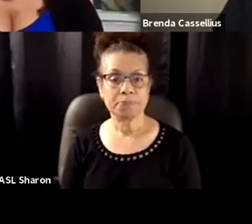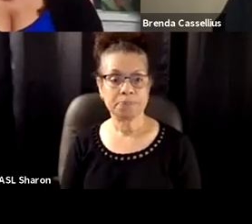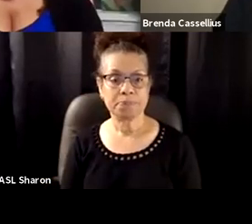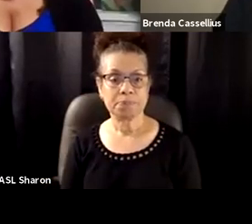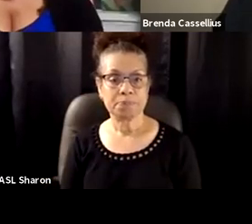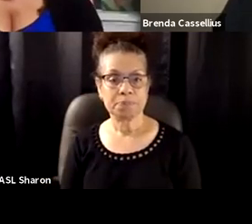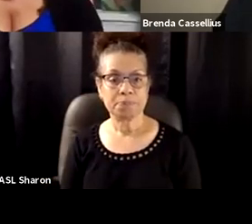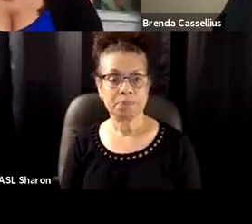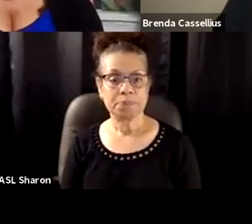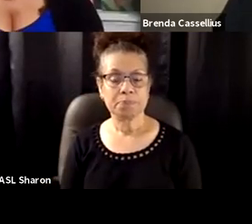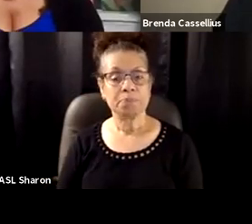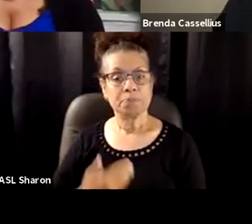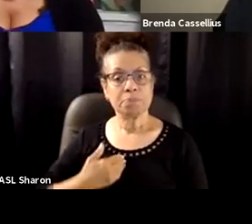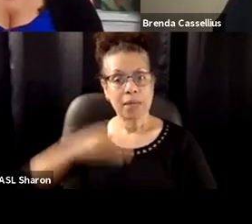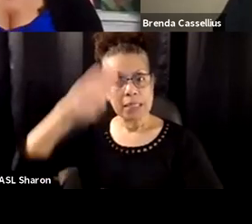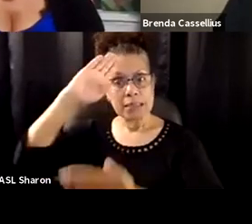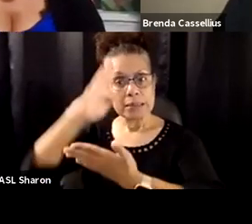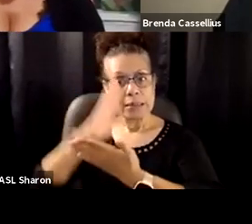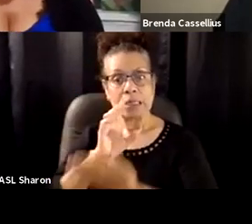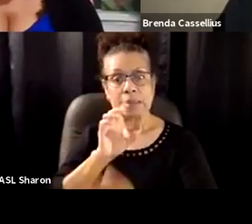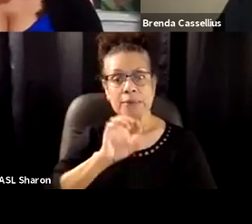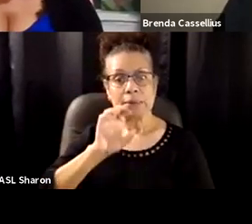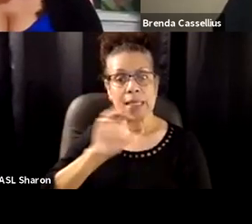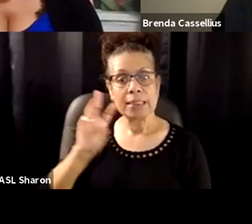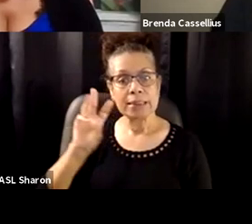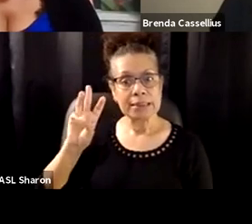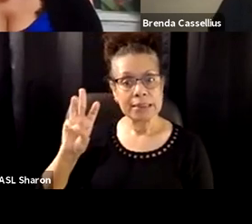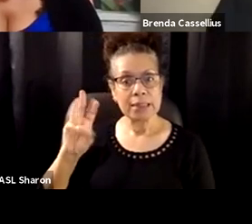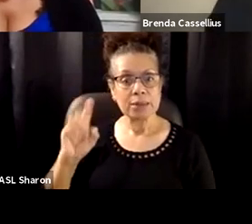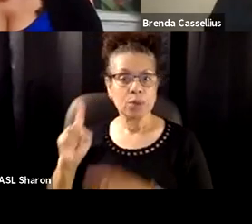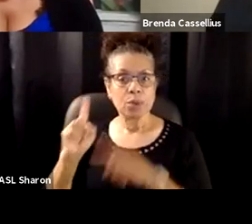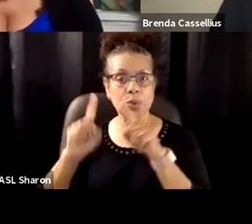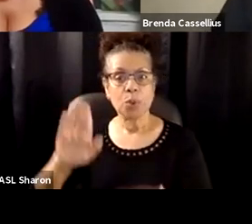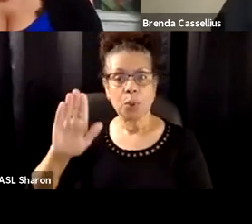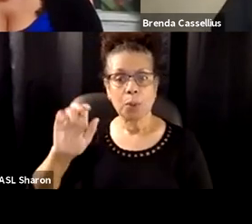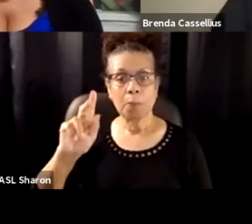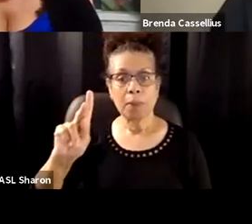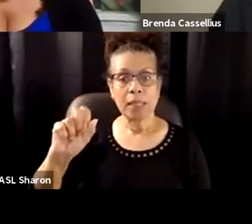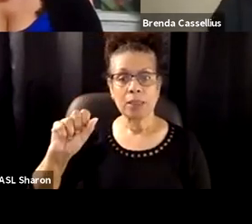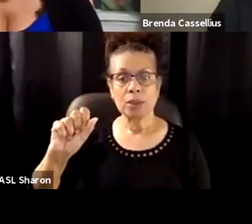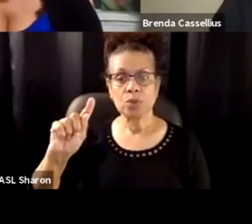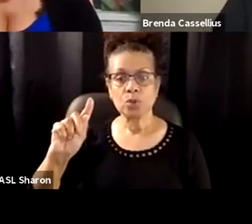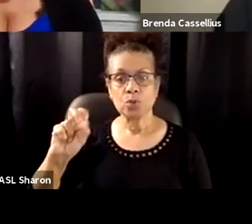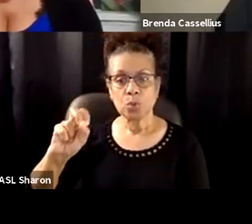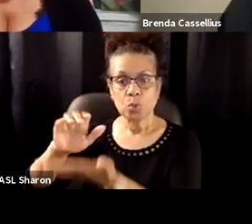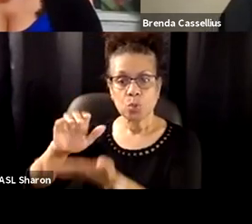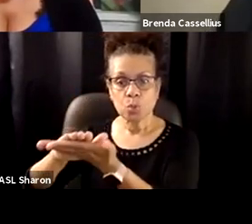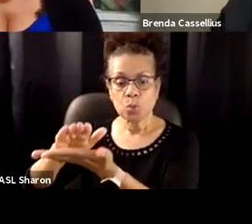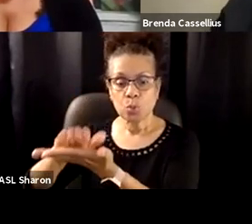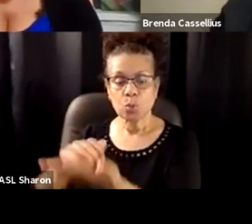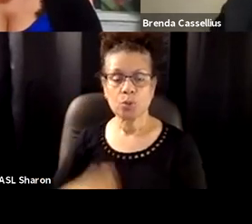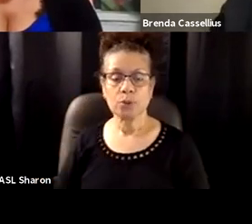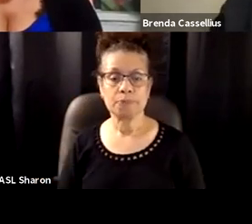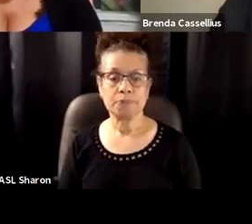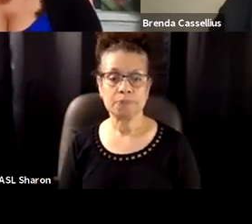i have a six-year-old son that attends the blasto school la procupacion que quiero espressar